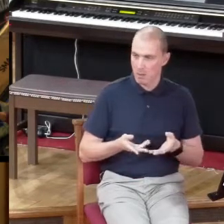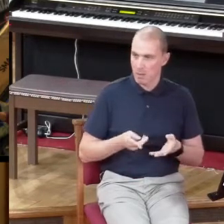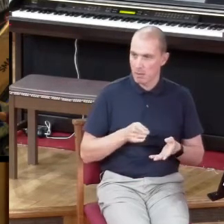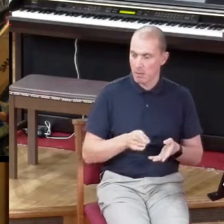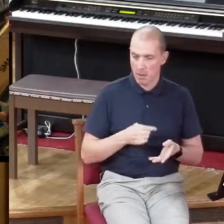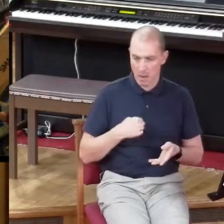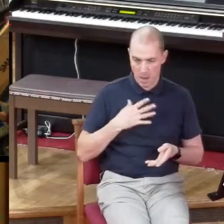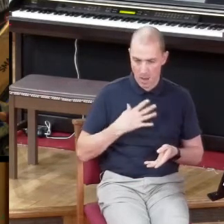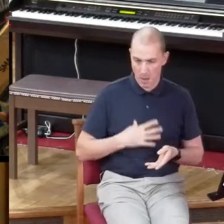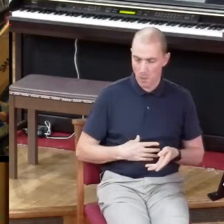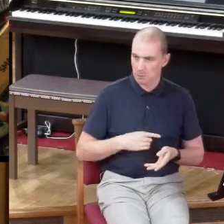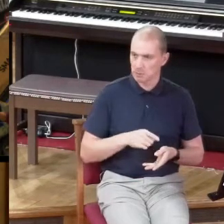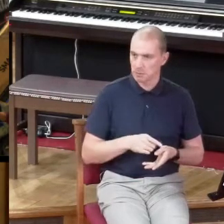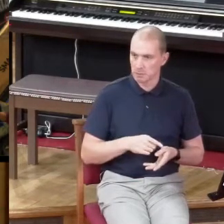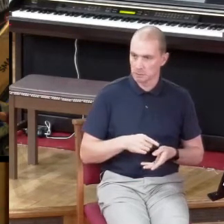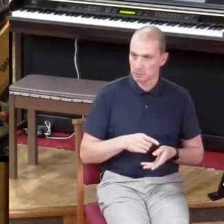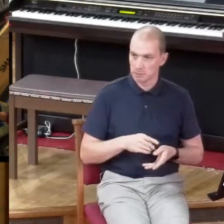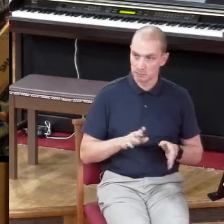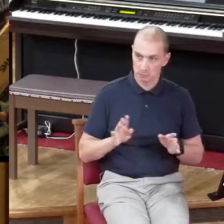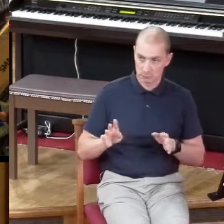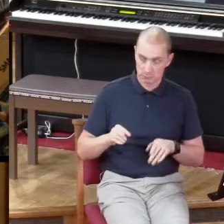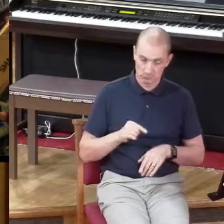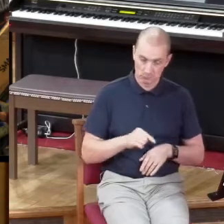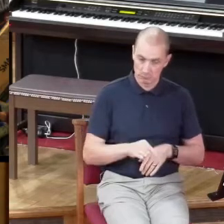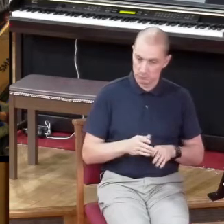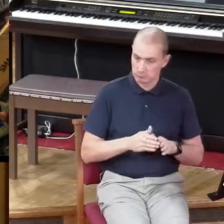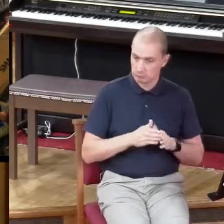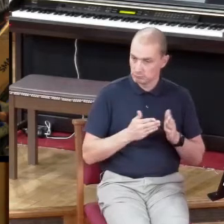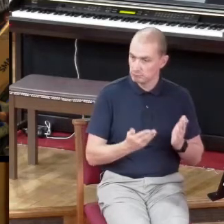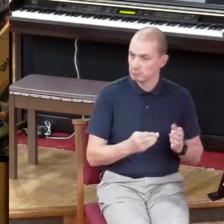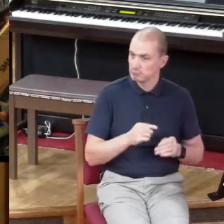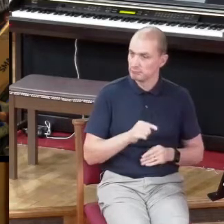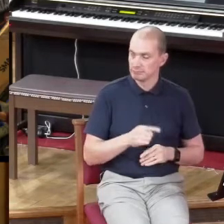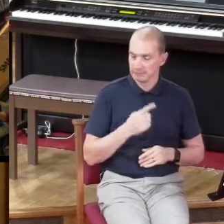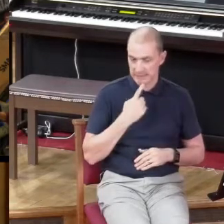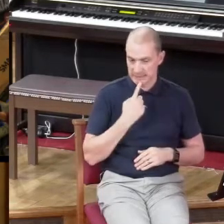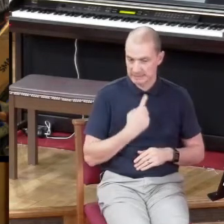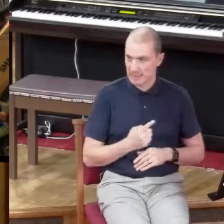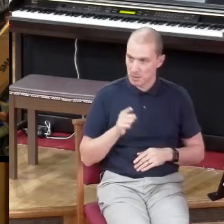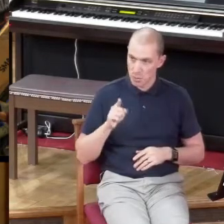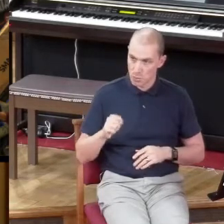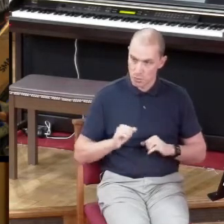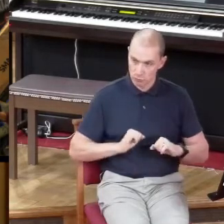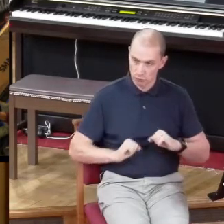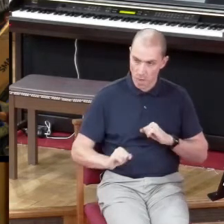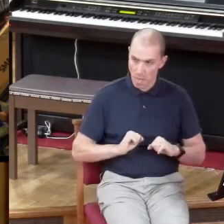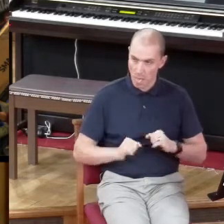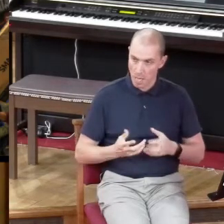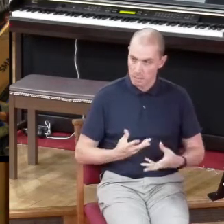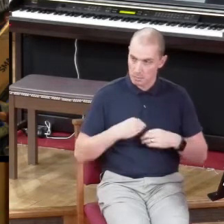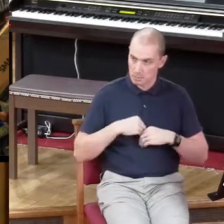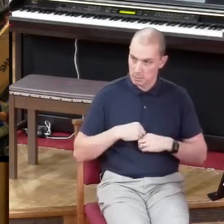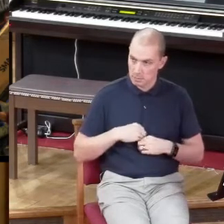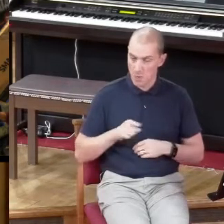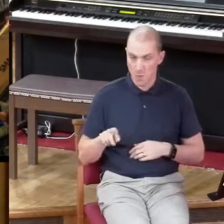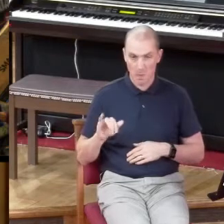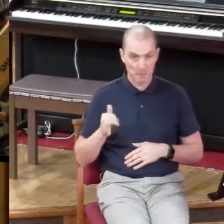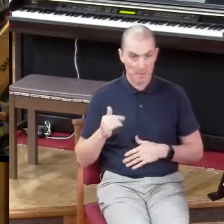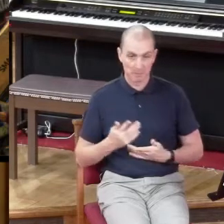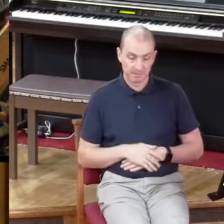actually says. And they want to dismiss unpalatable things. Or maybe they've just heard it all